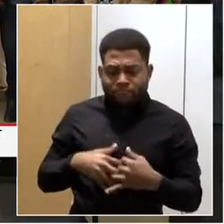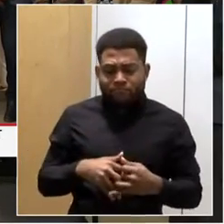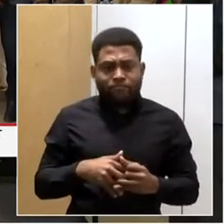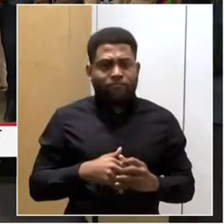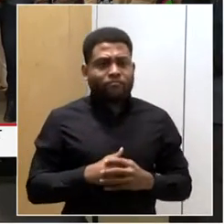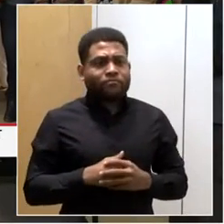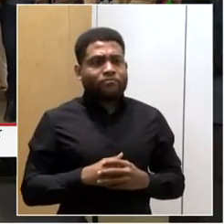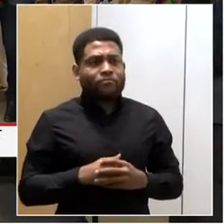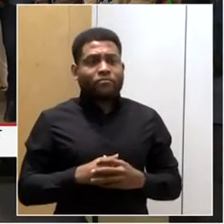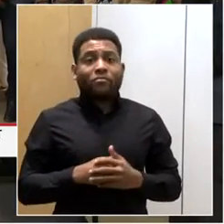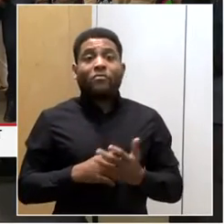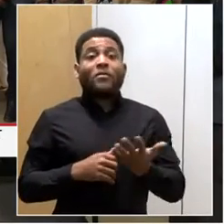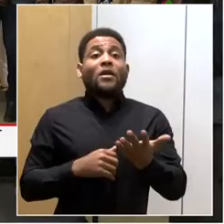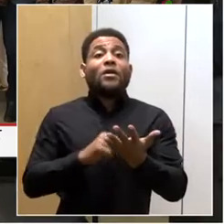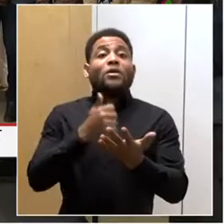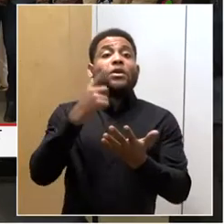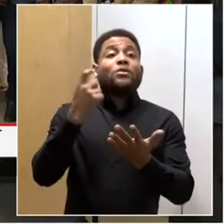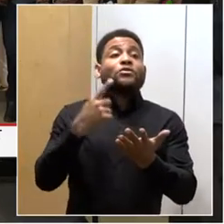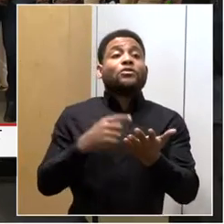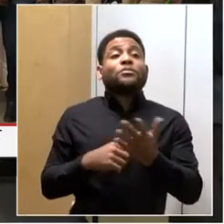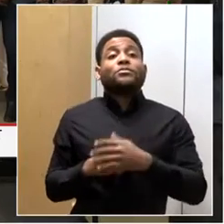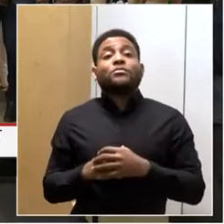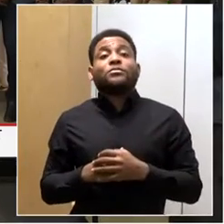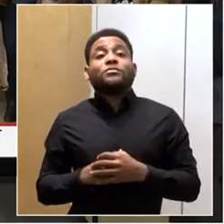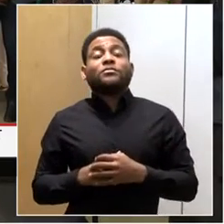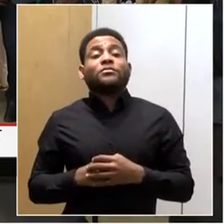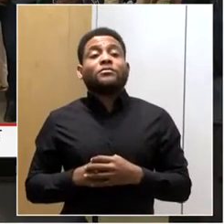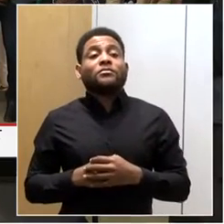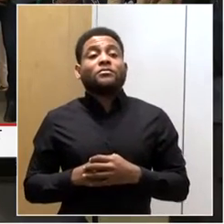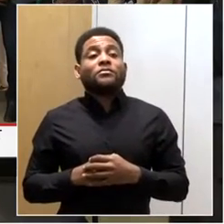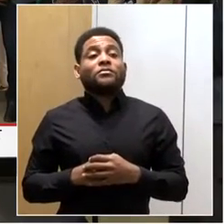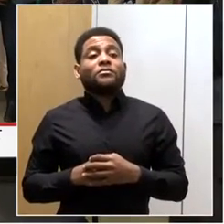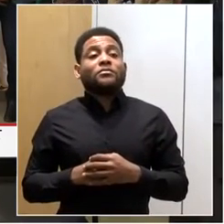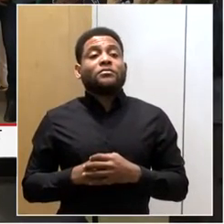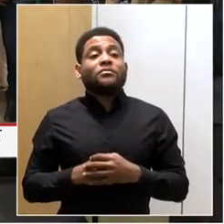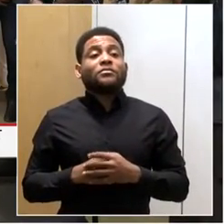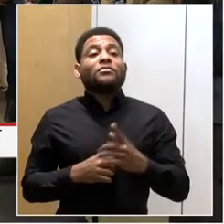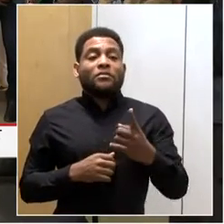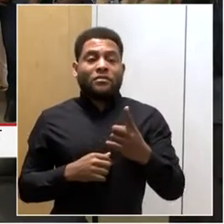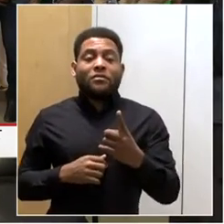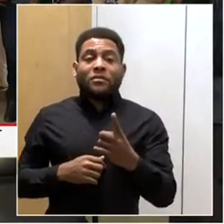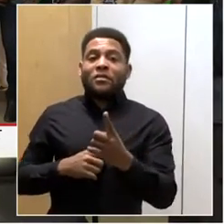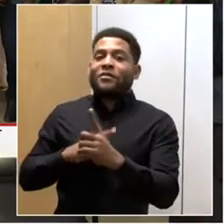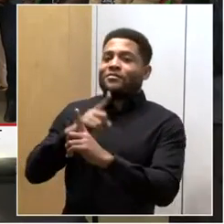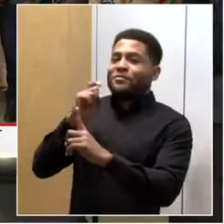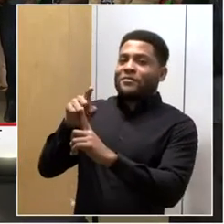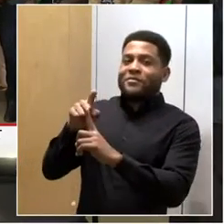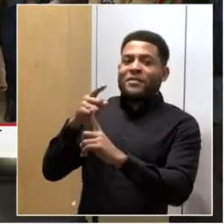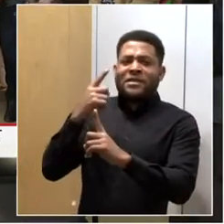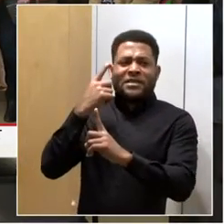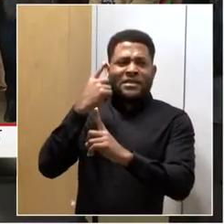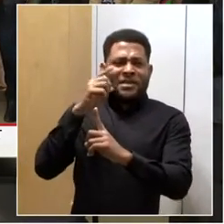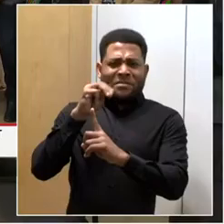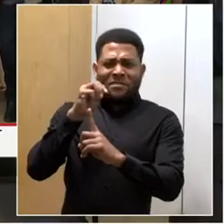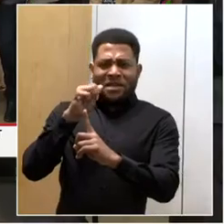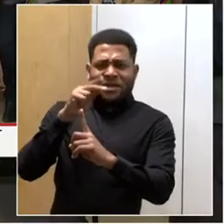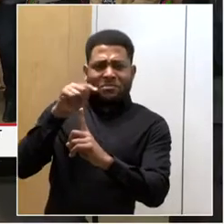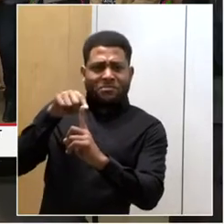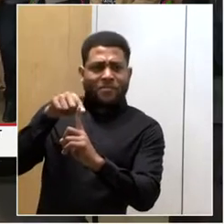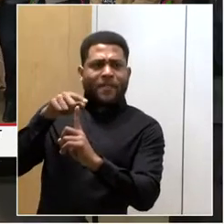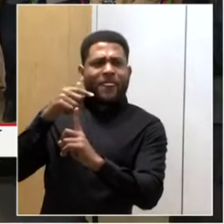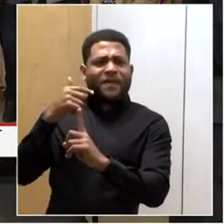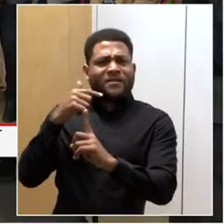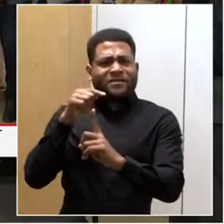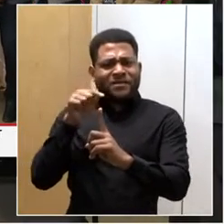Any other questions? Yes. I'm wondering how much of this is a result of the problems that Automatic